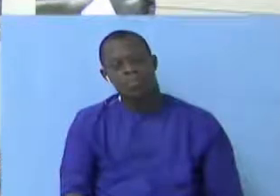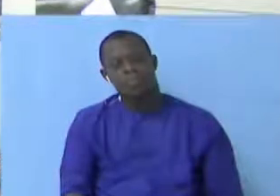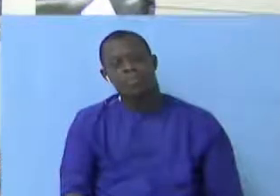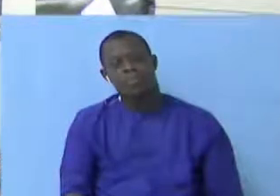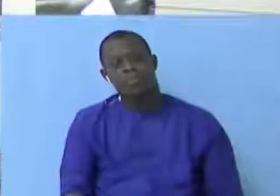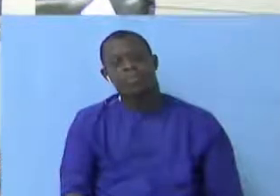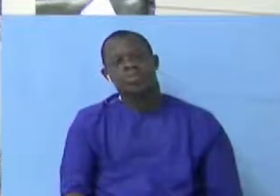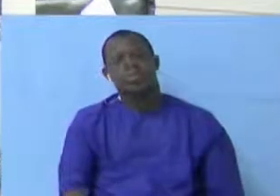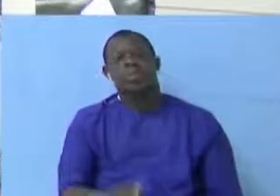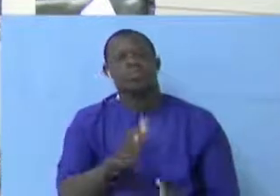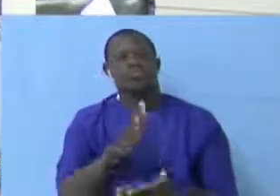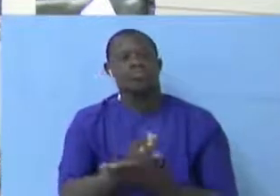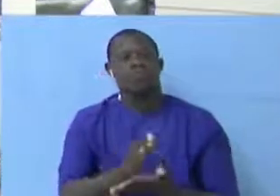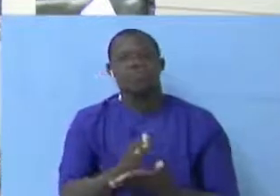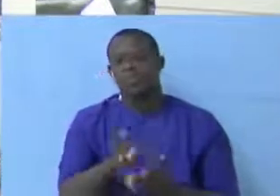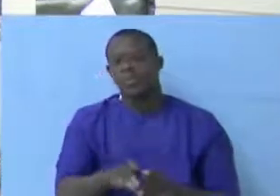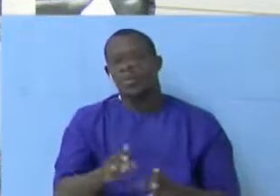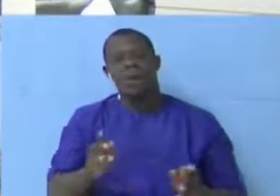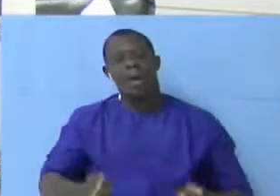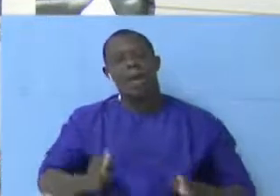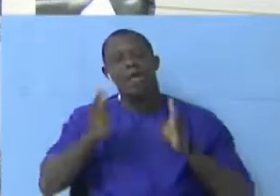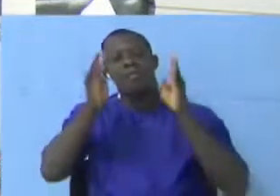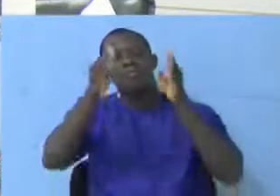Bridges cannot be built, school cannot be built.